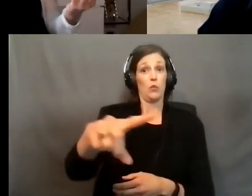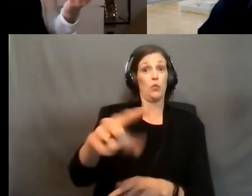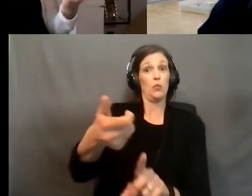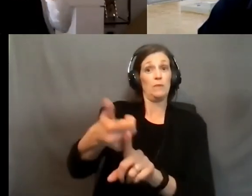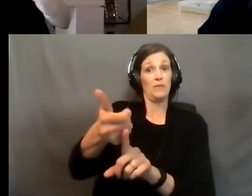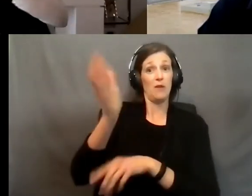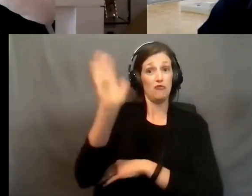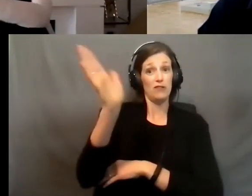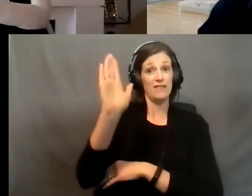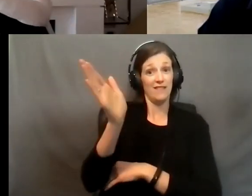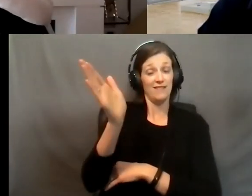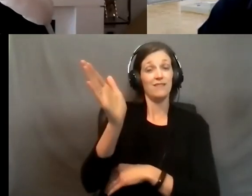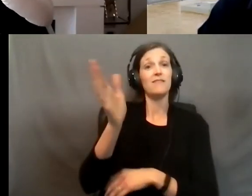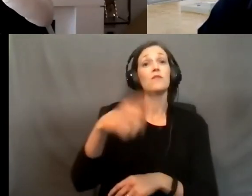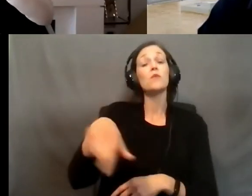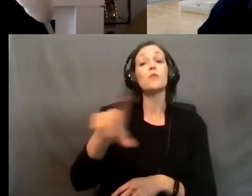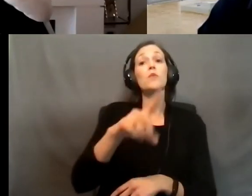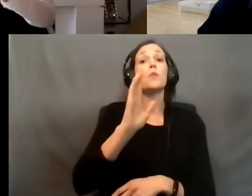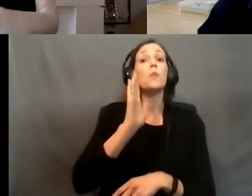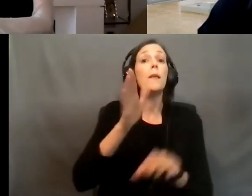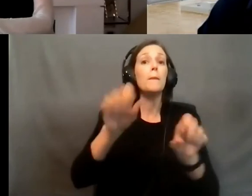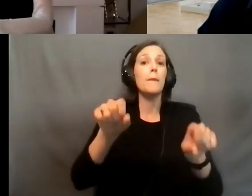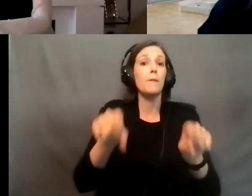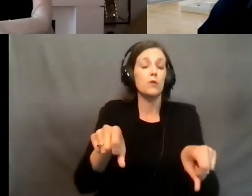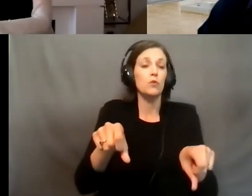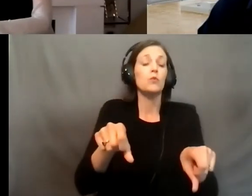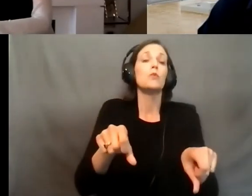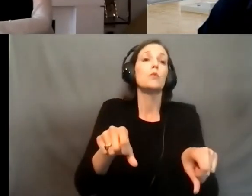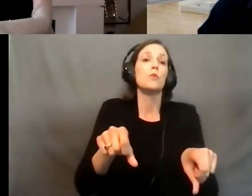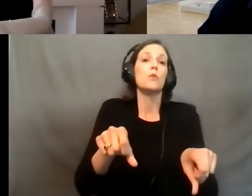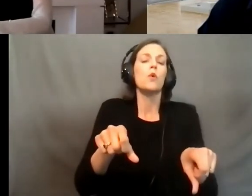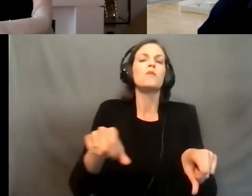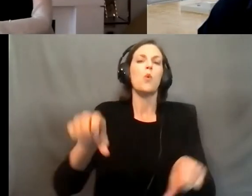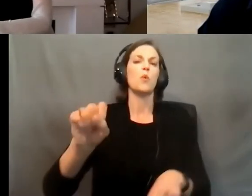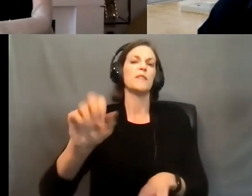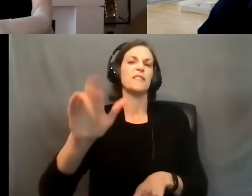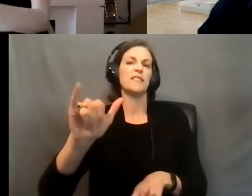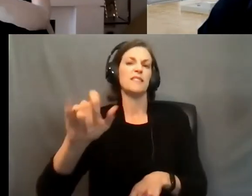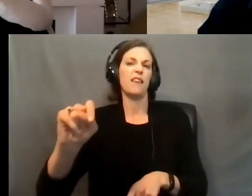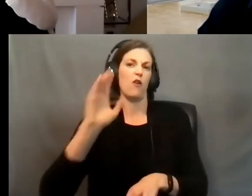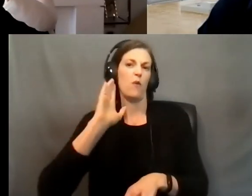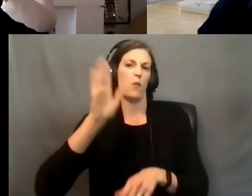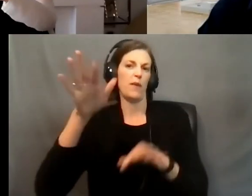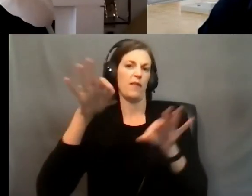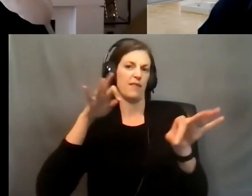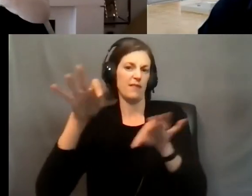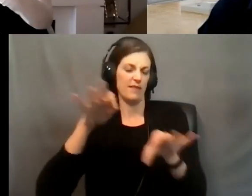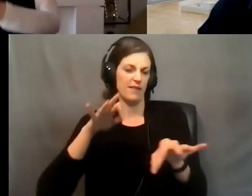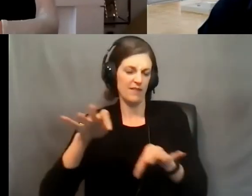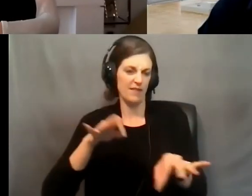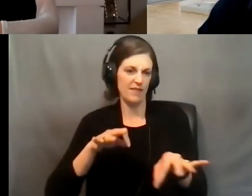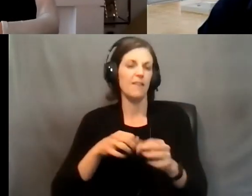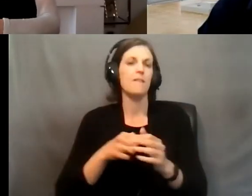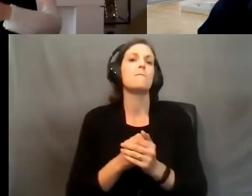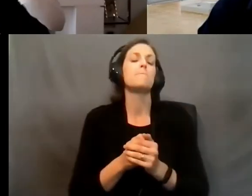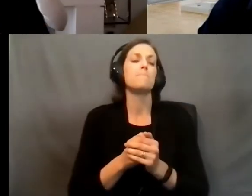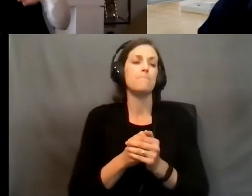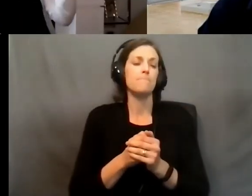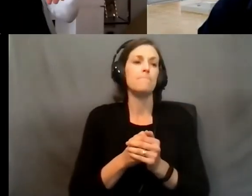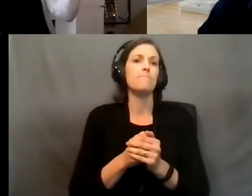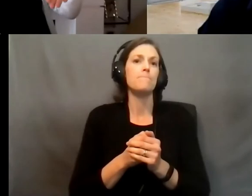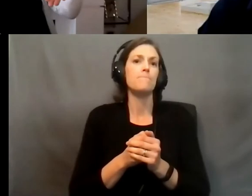you will be able to, you as our colleagues at Scarrett will illustrate today.